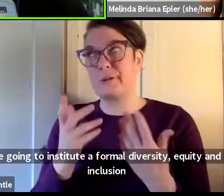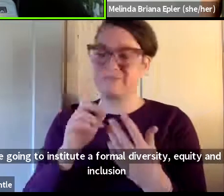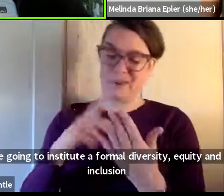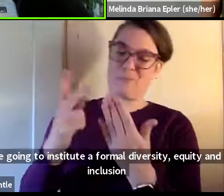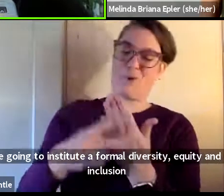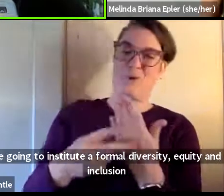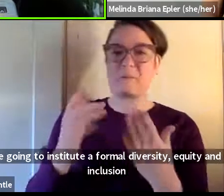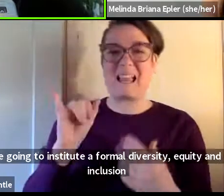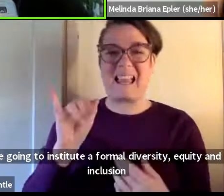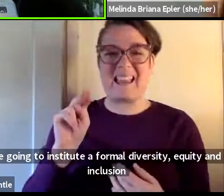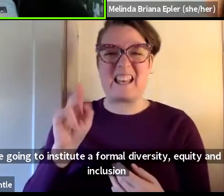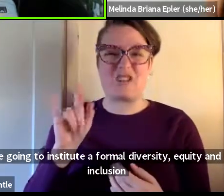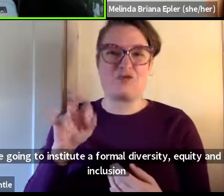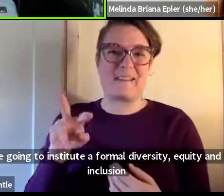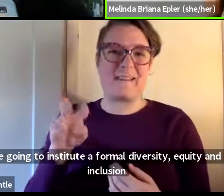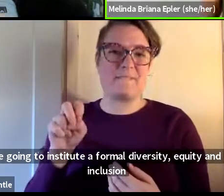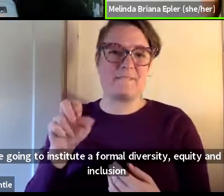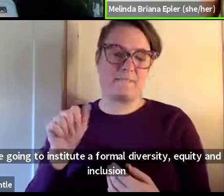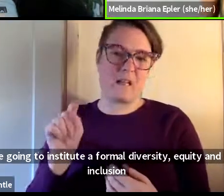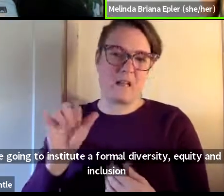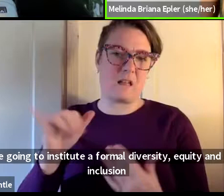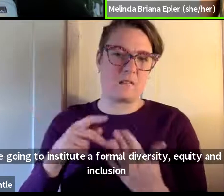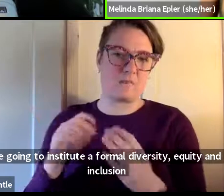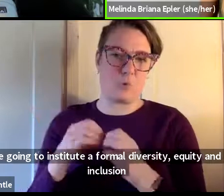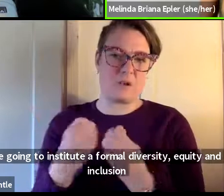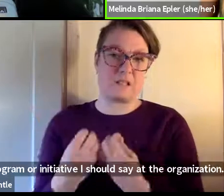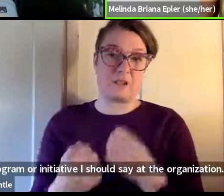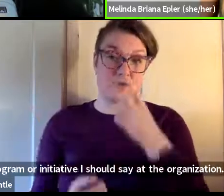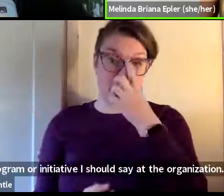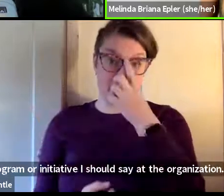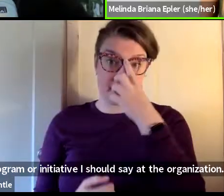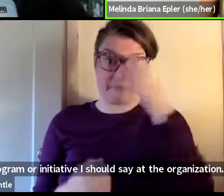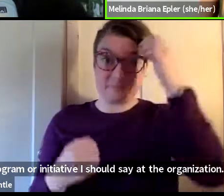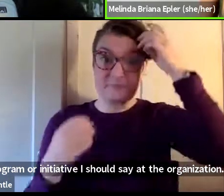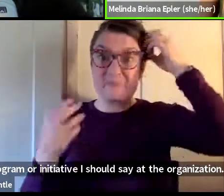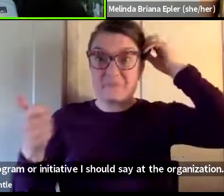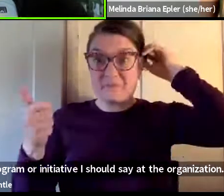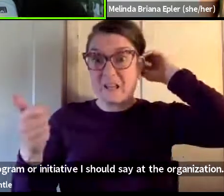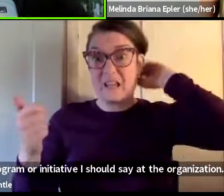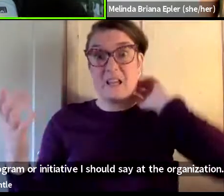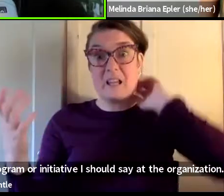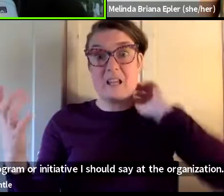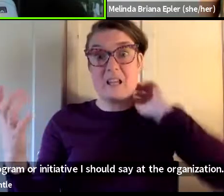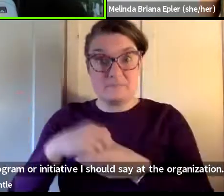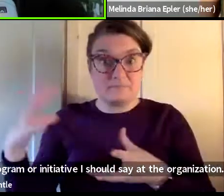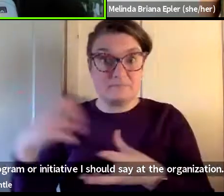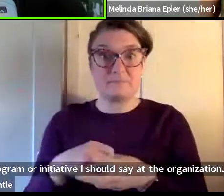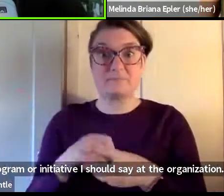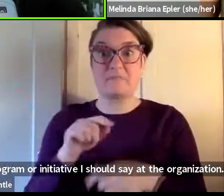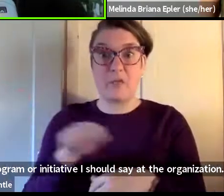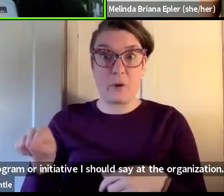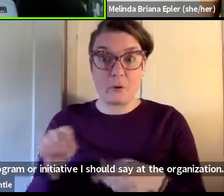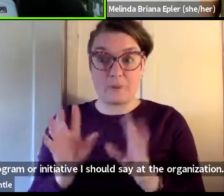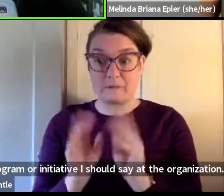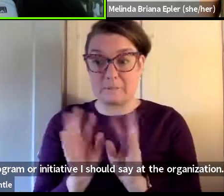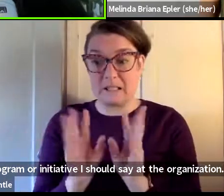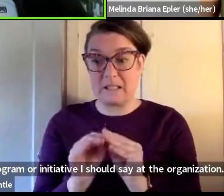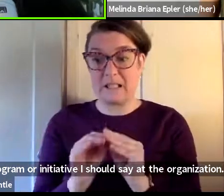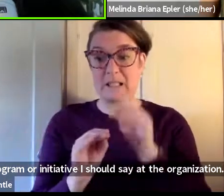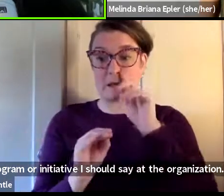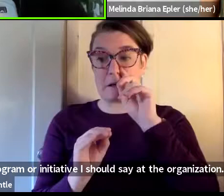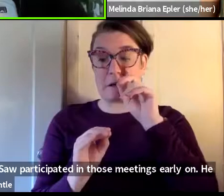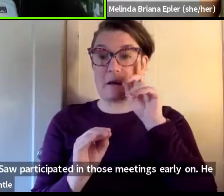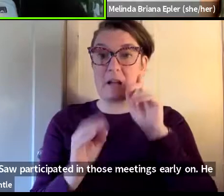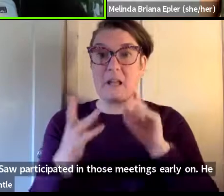say, at the organization. And Saul participated in those meetings early on. He was part of writing